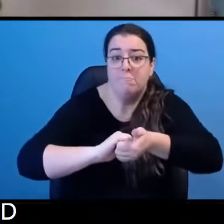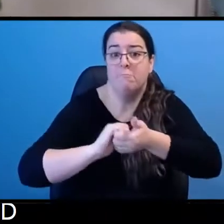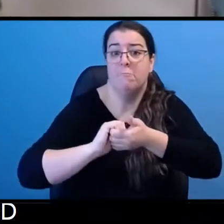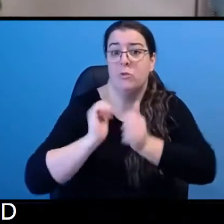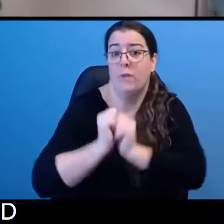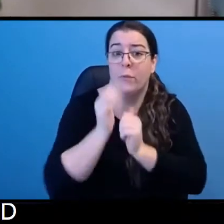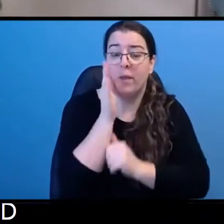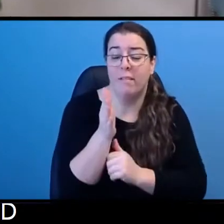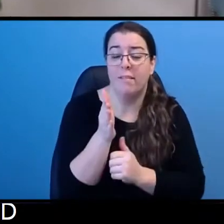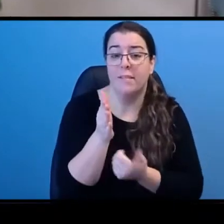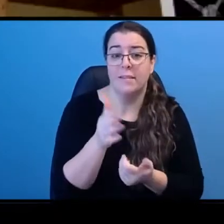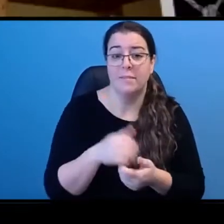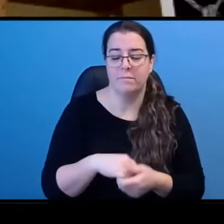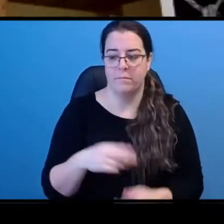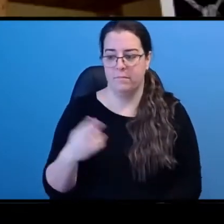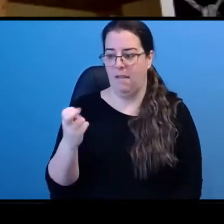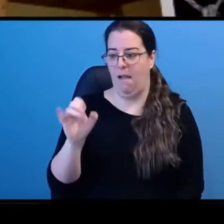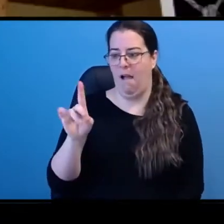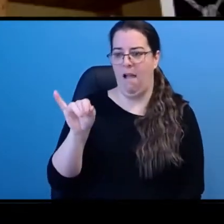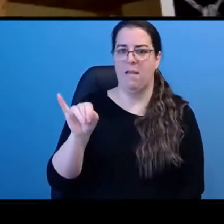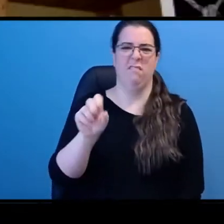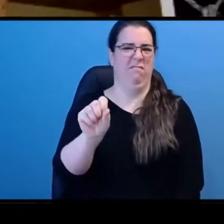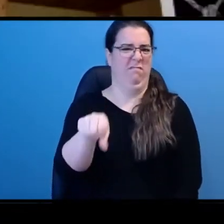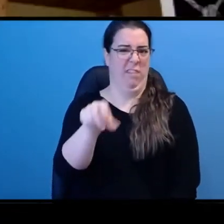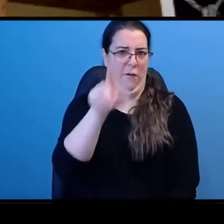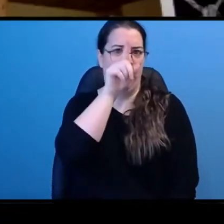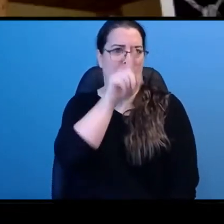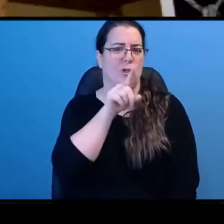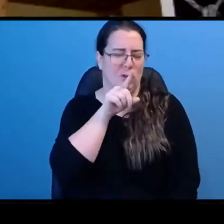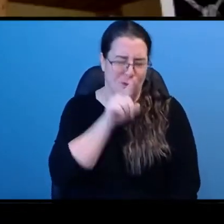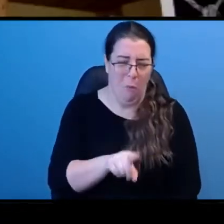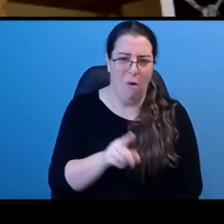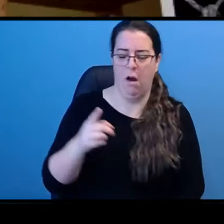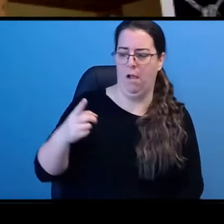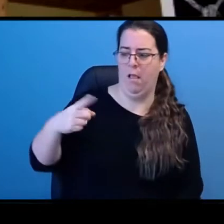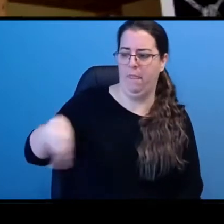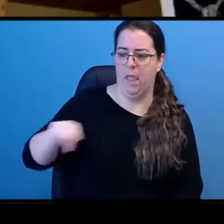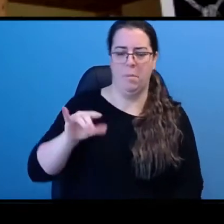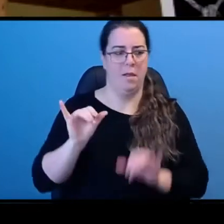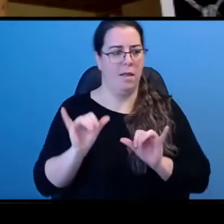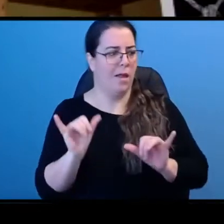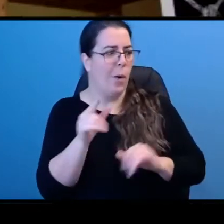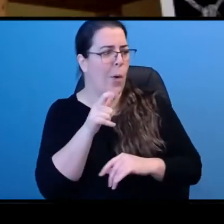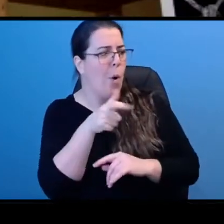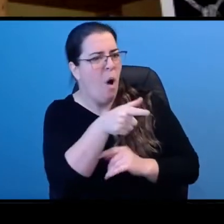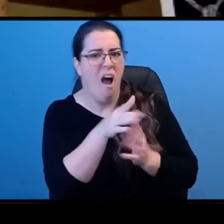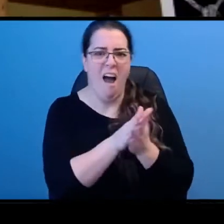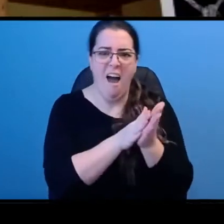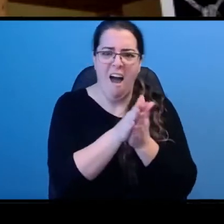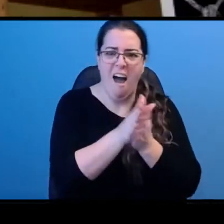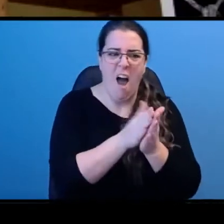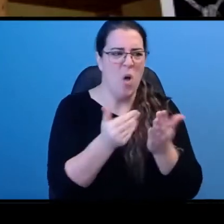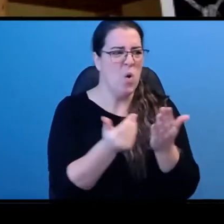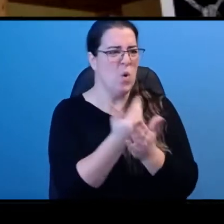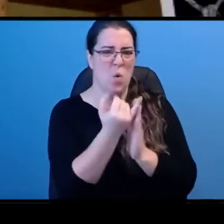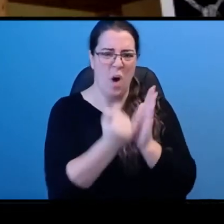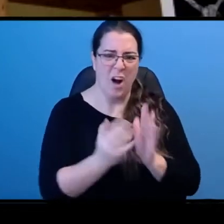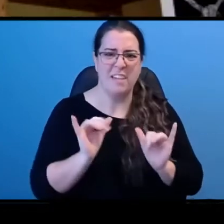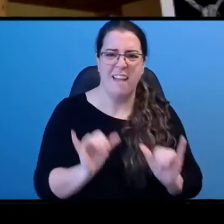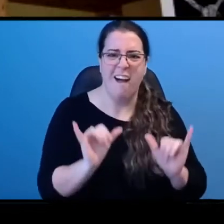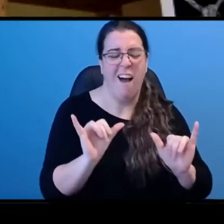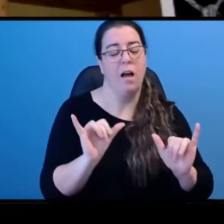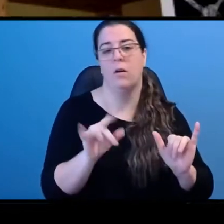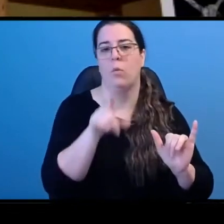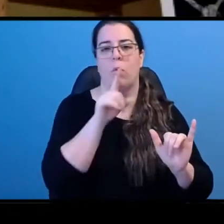that... Absolutely. Getting on somebody else's radar so that they're following what you're doing and they're excited about what you're doing, in many ways that's almost as valuable as